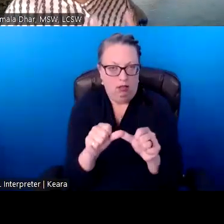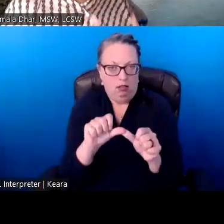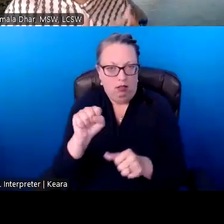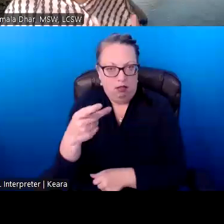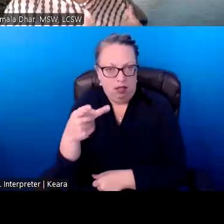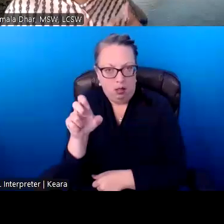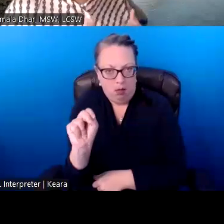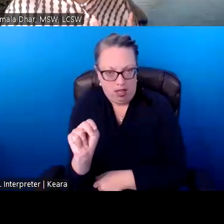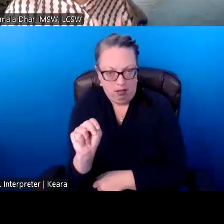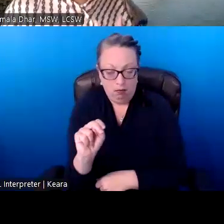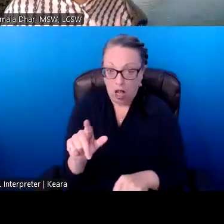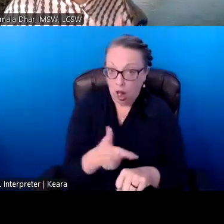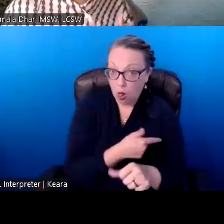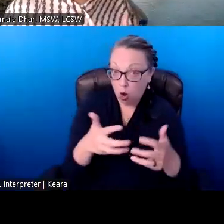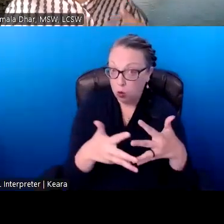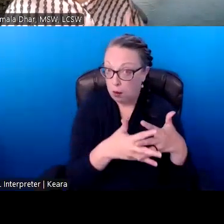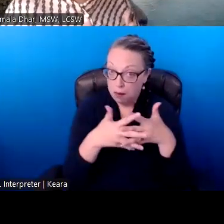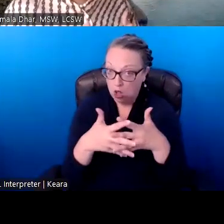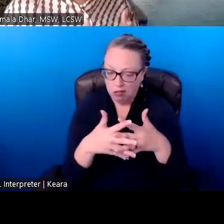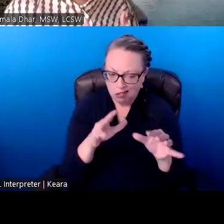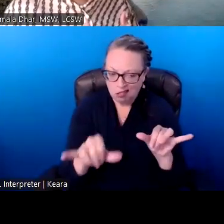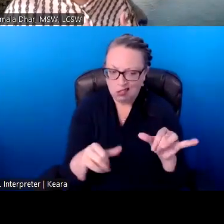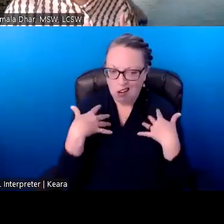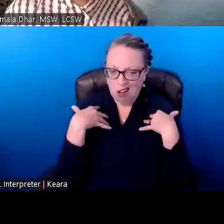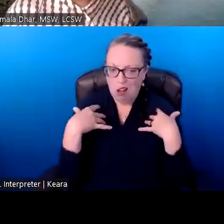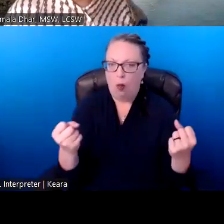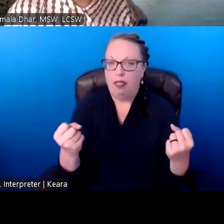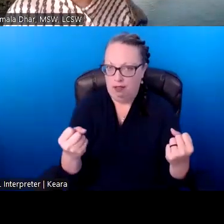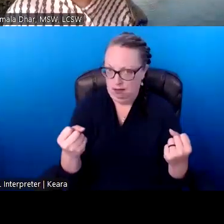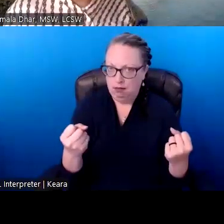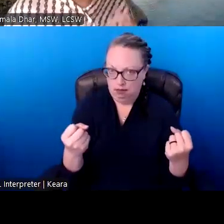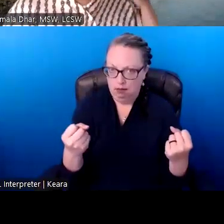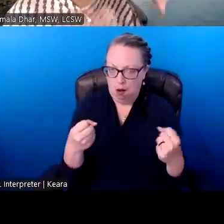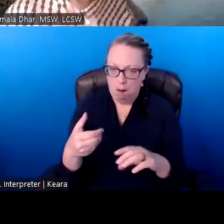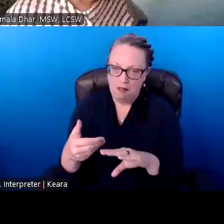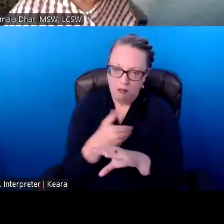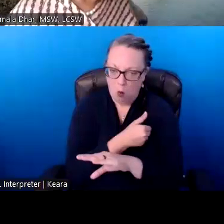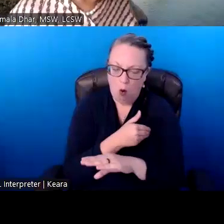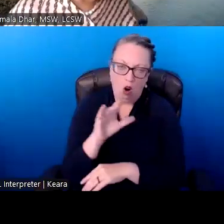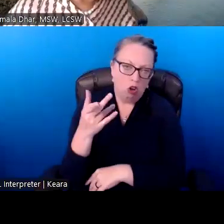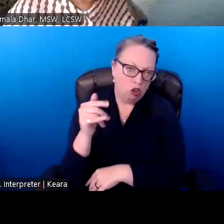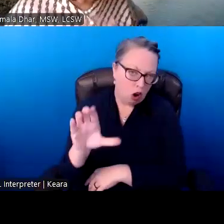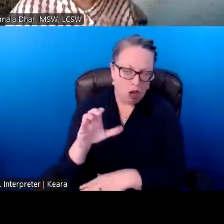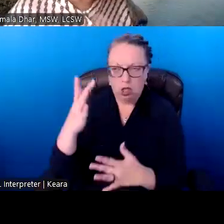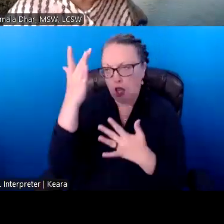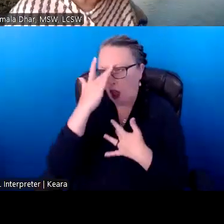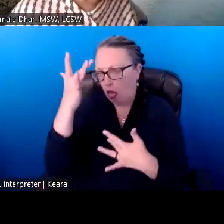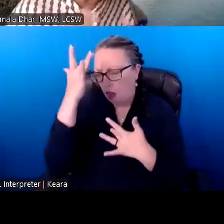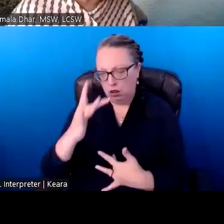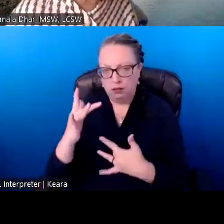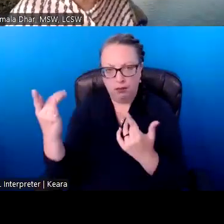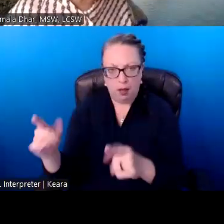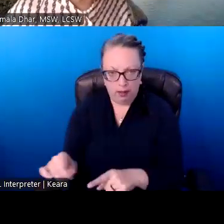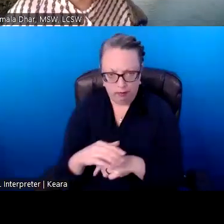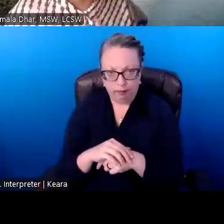How long do Americans remain healthy without chronic illnesses, including